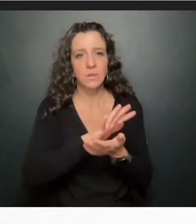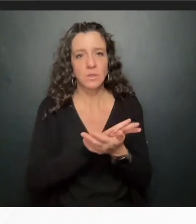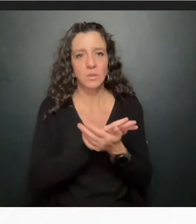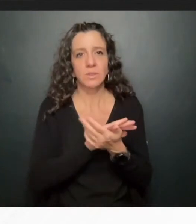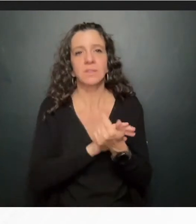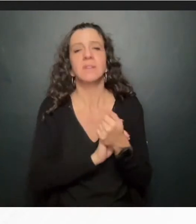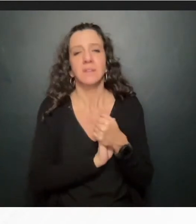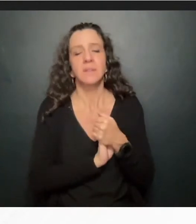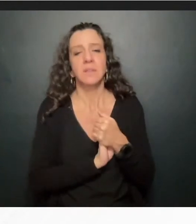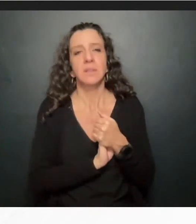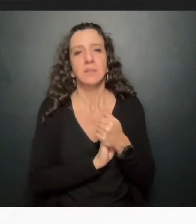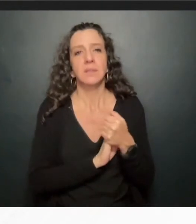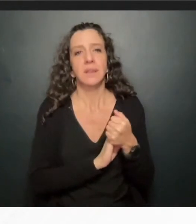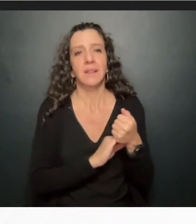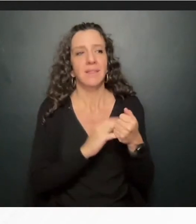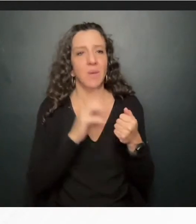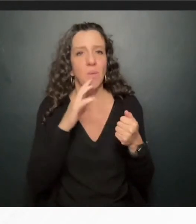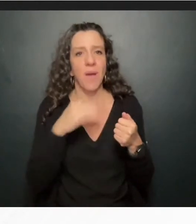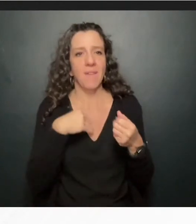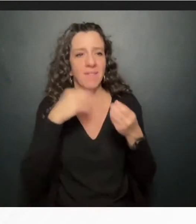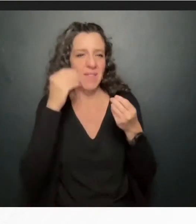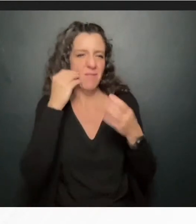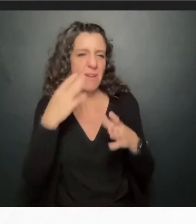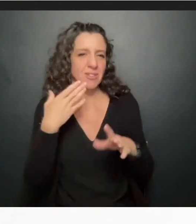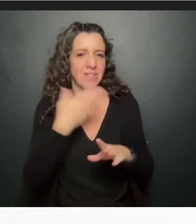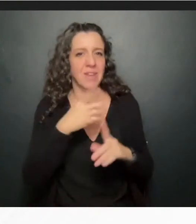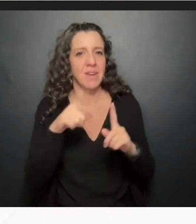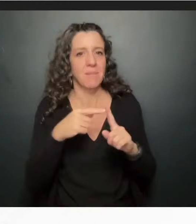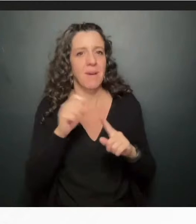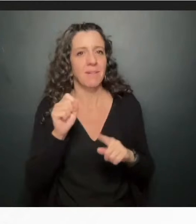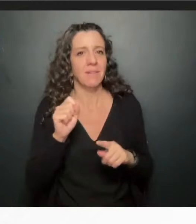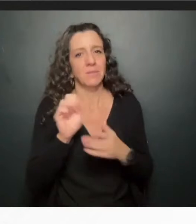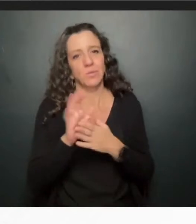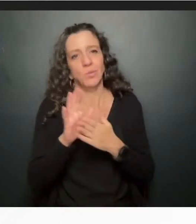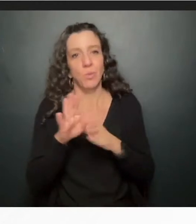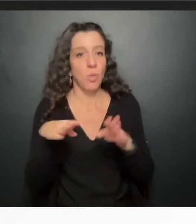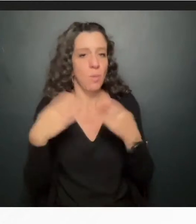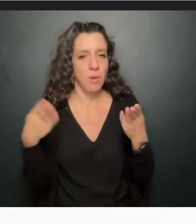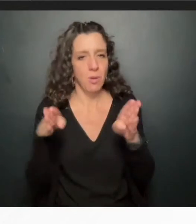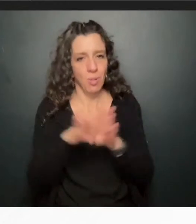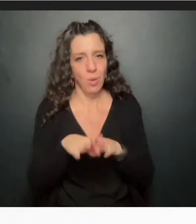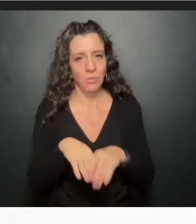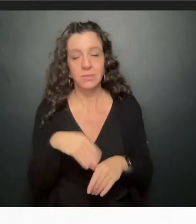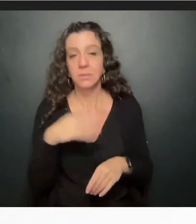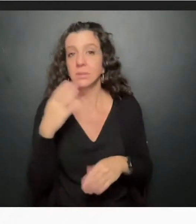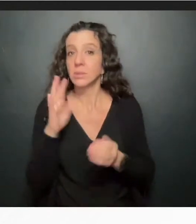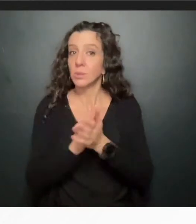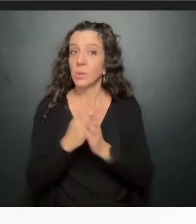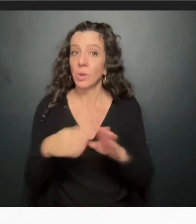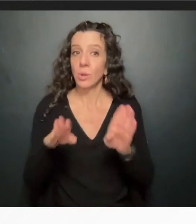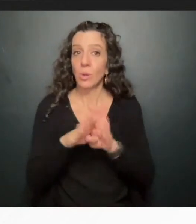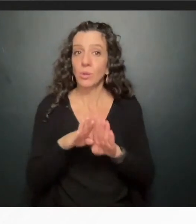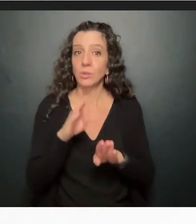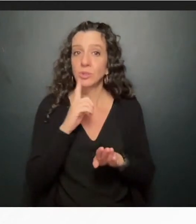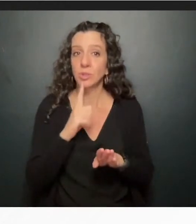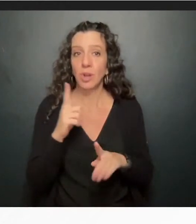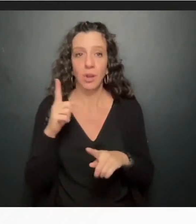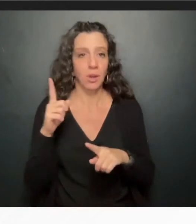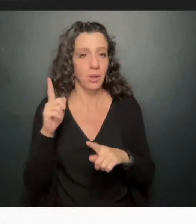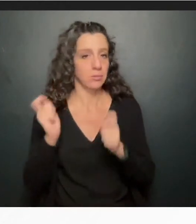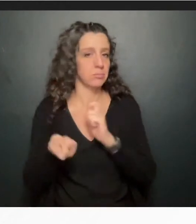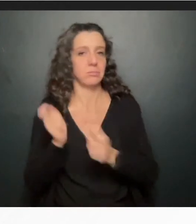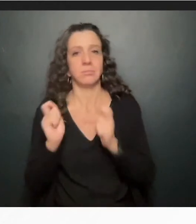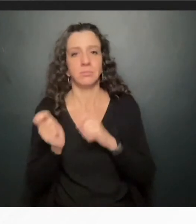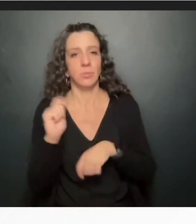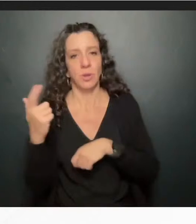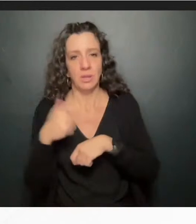information for the status of their school. So again, school closures are very dynamic. So please